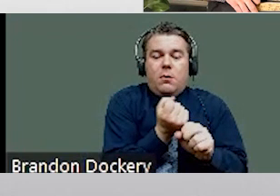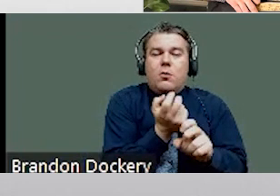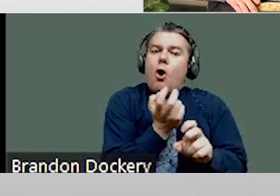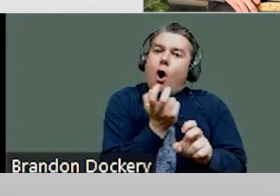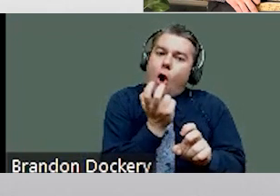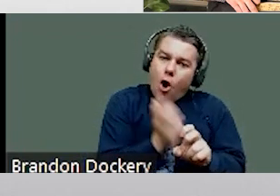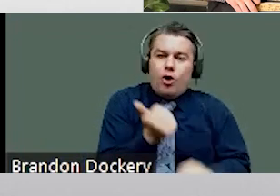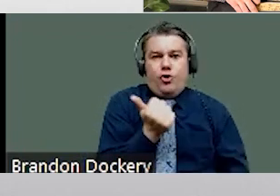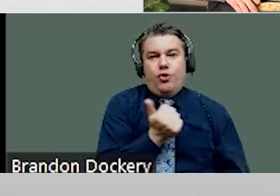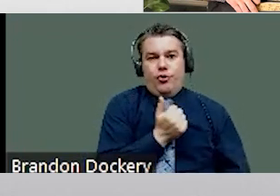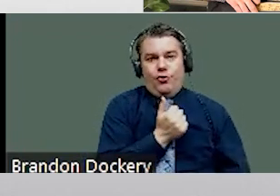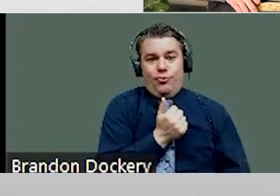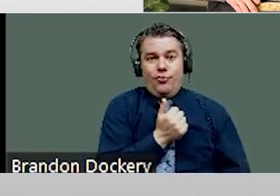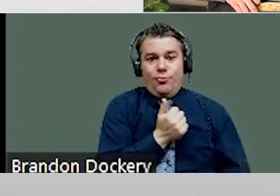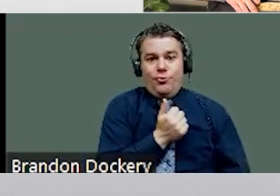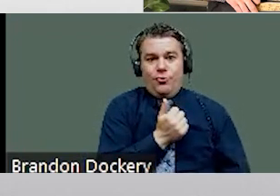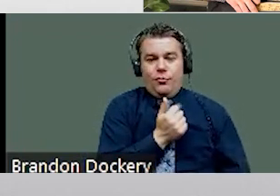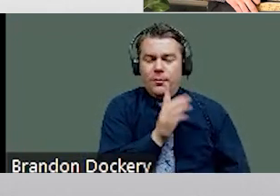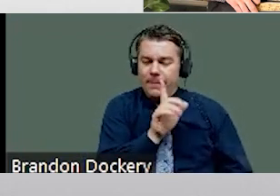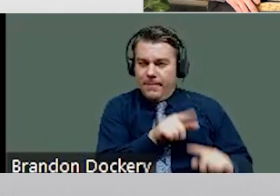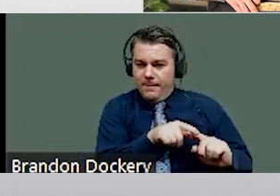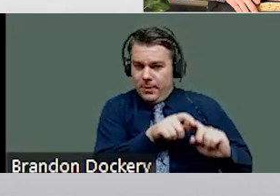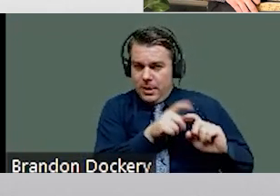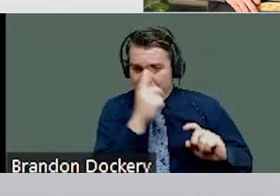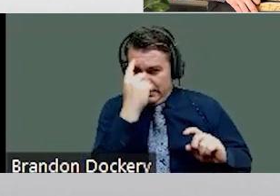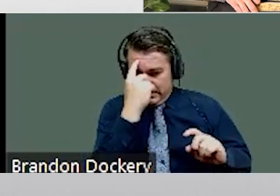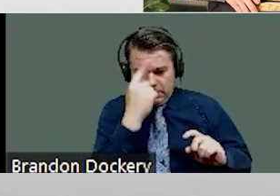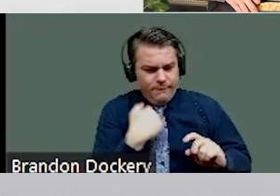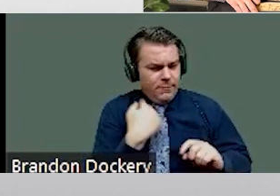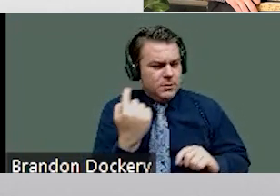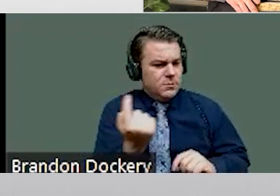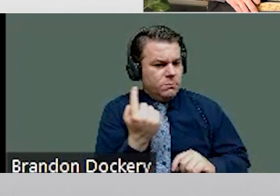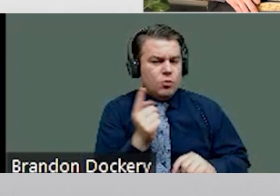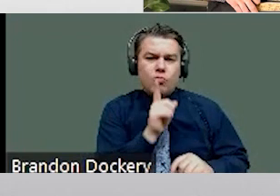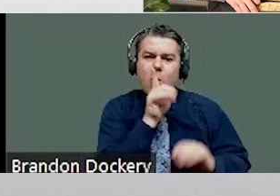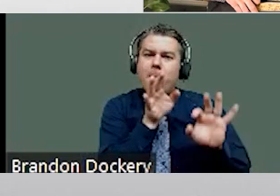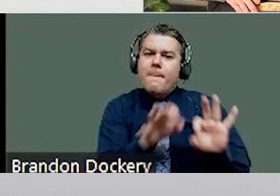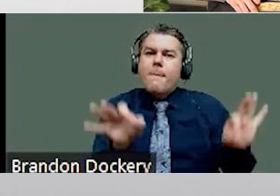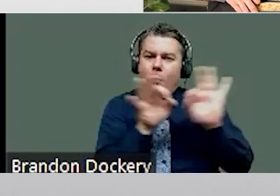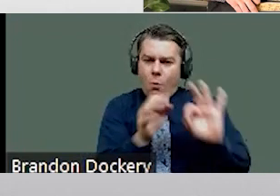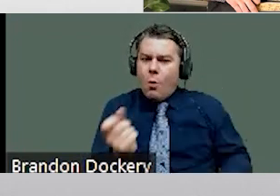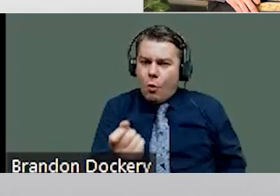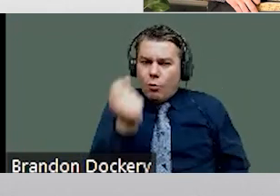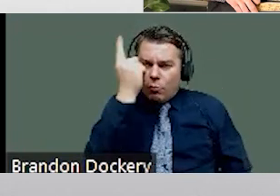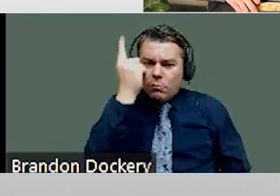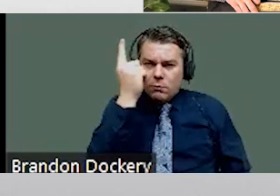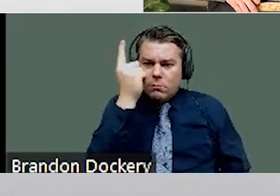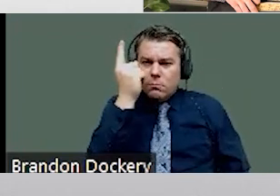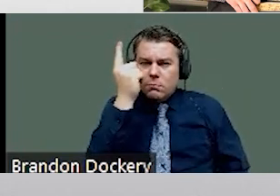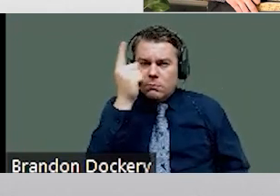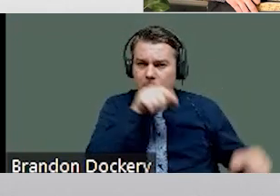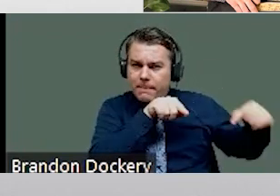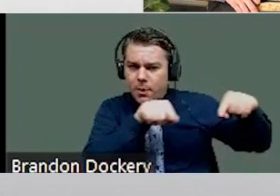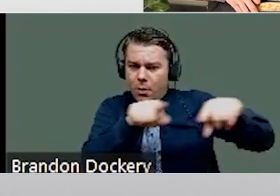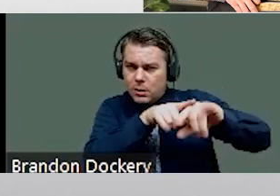more difficult. I want to pause here because I think there's something that is really important to understand in